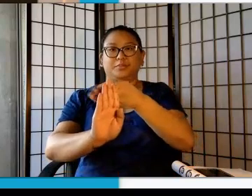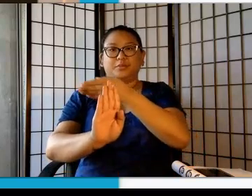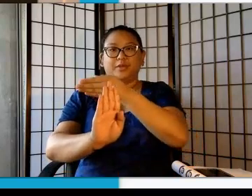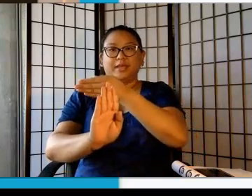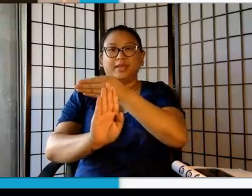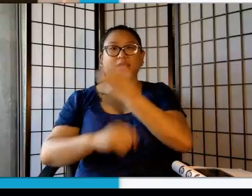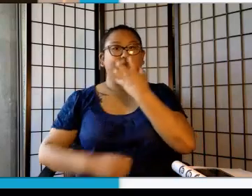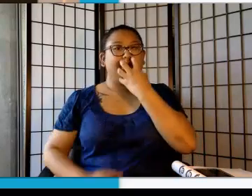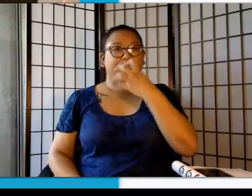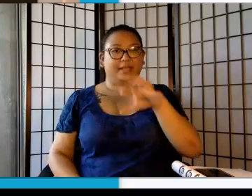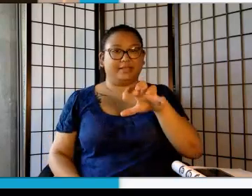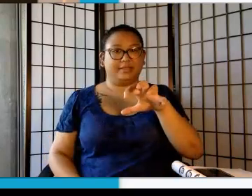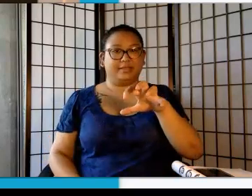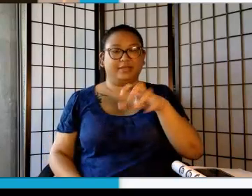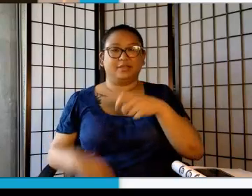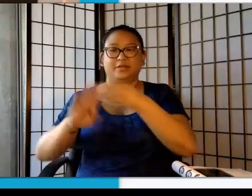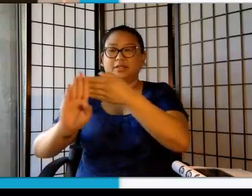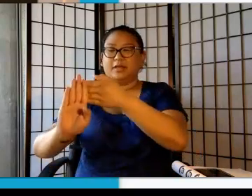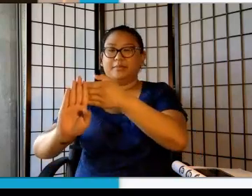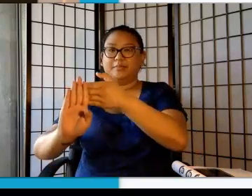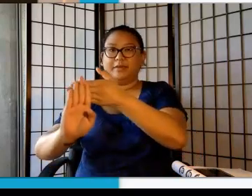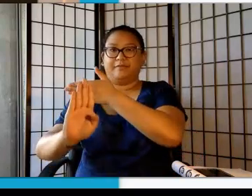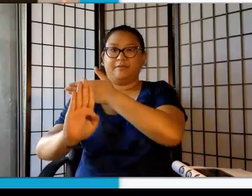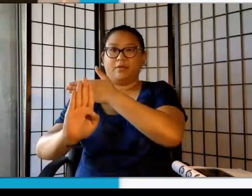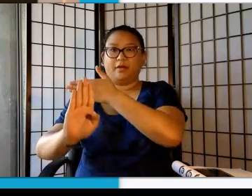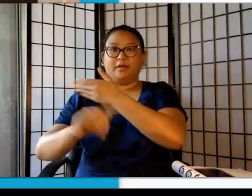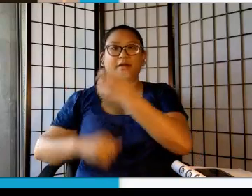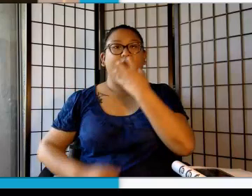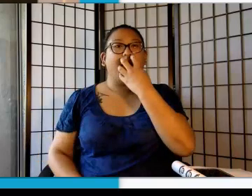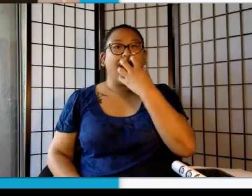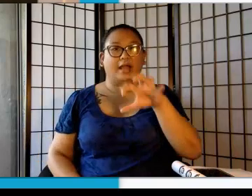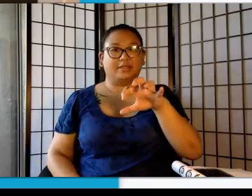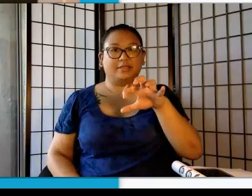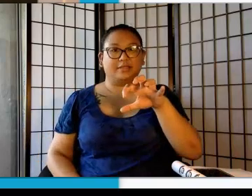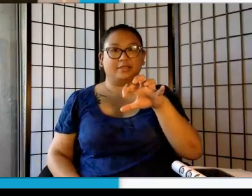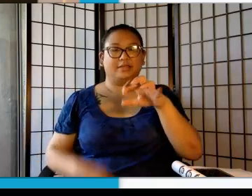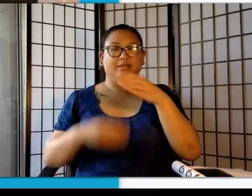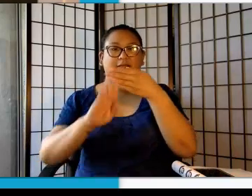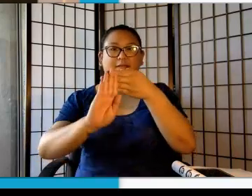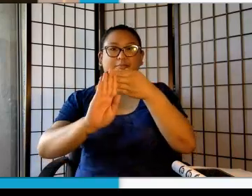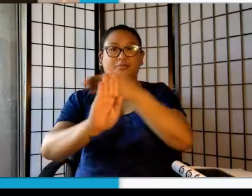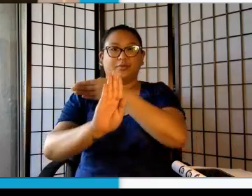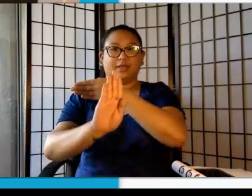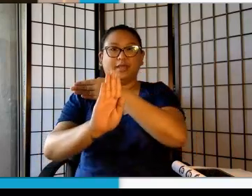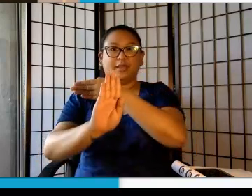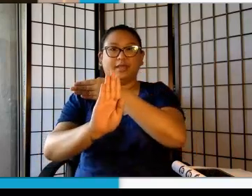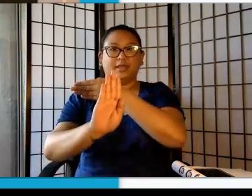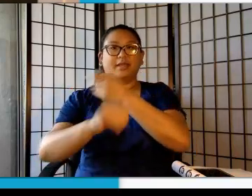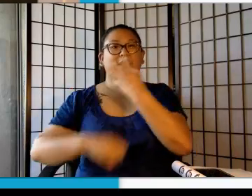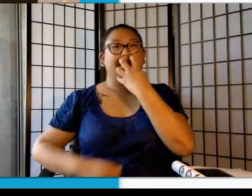To preheat. So it's before hot.